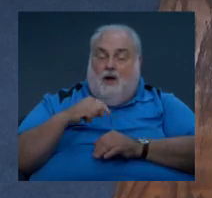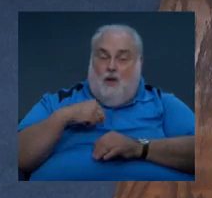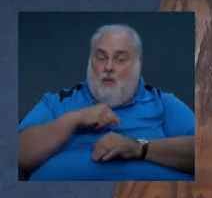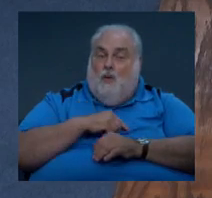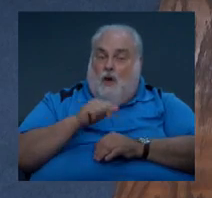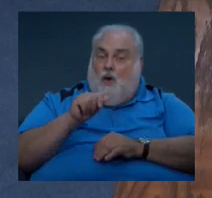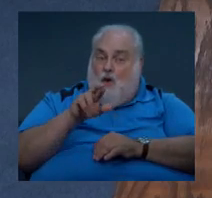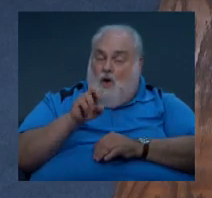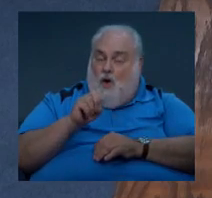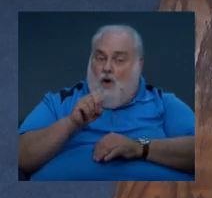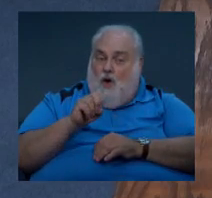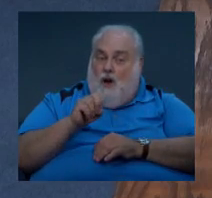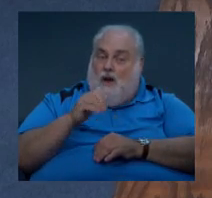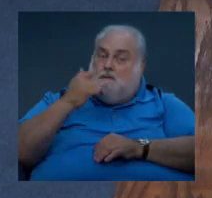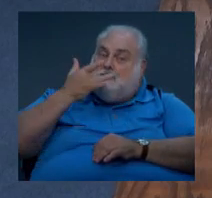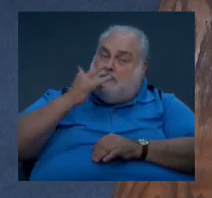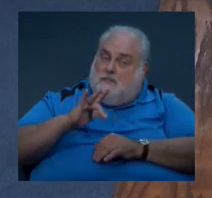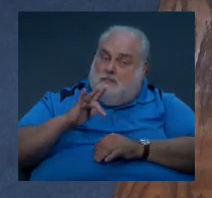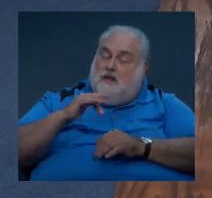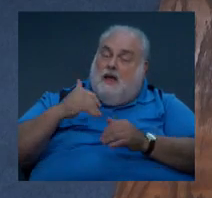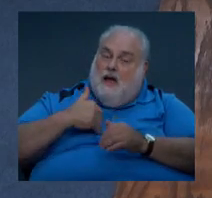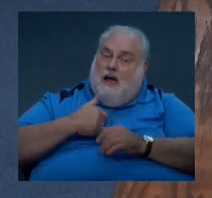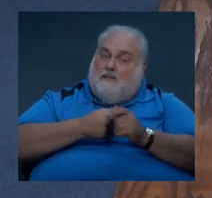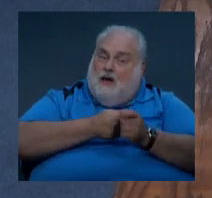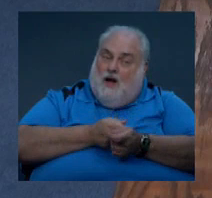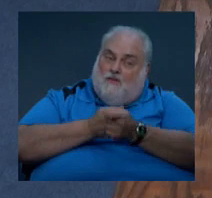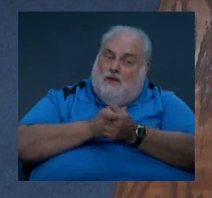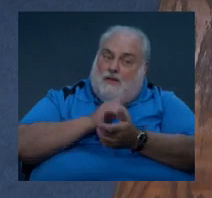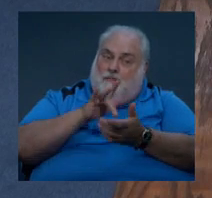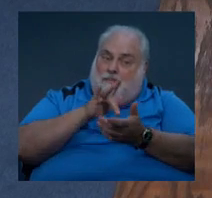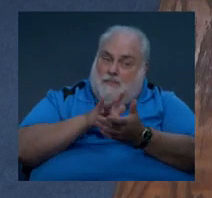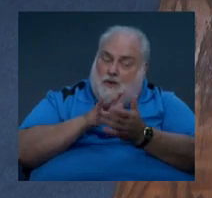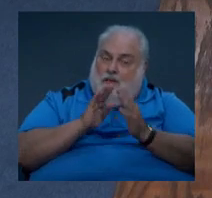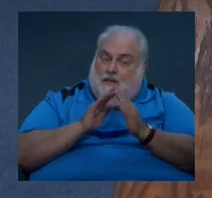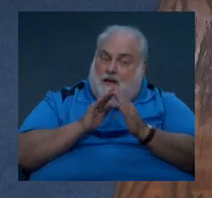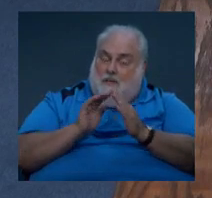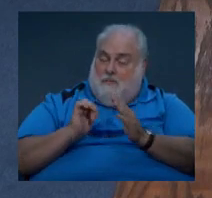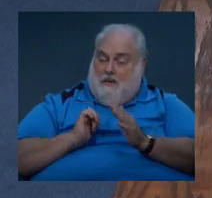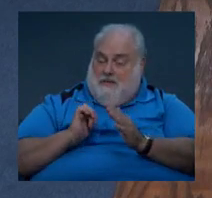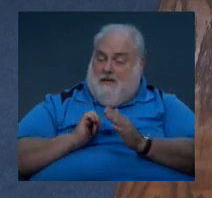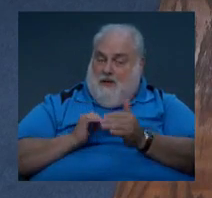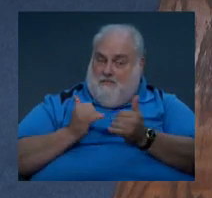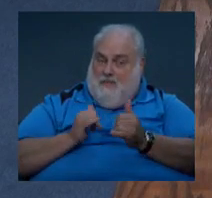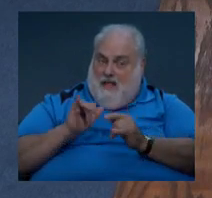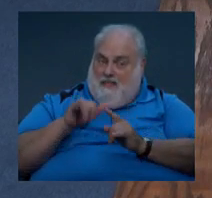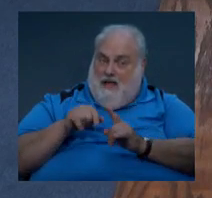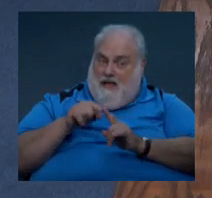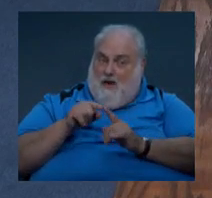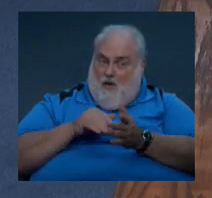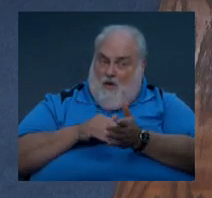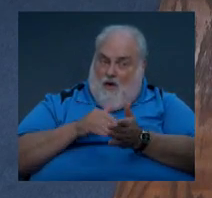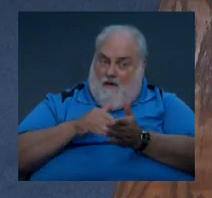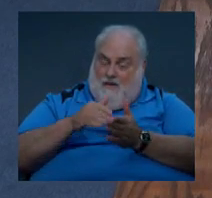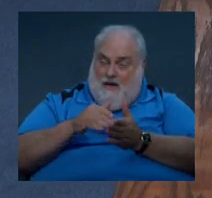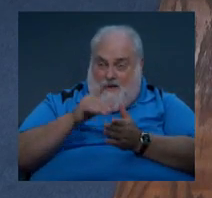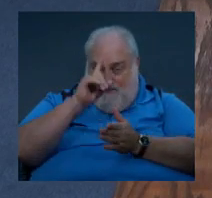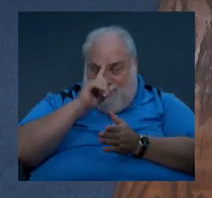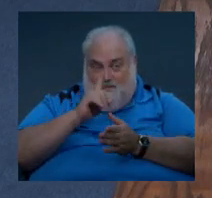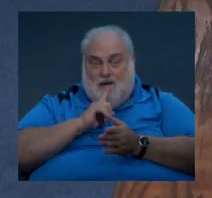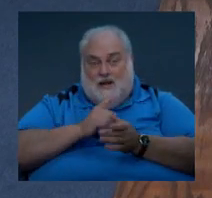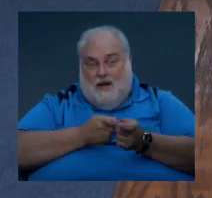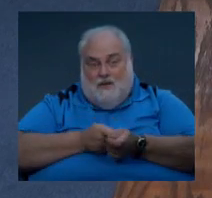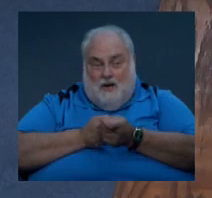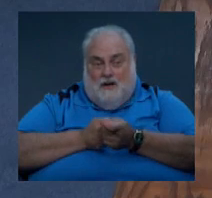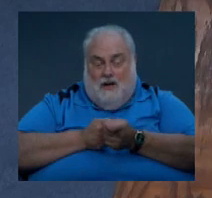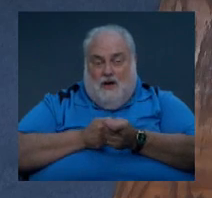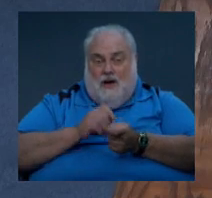fortunate to have a golf course in the middle of our city, and I've played on it many times. In fact, I've had a few golf